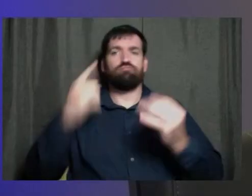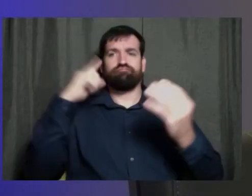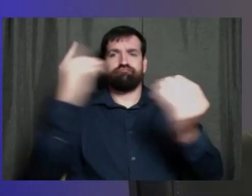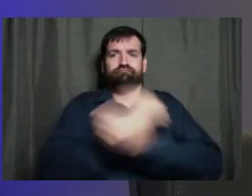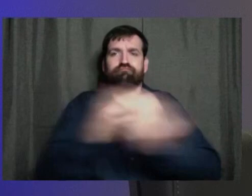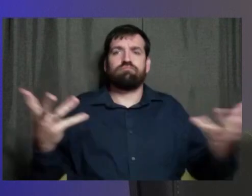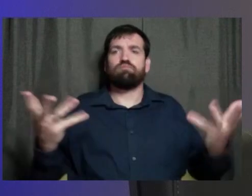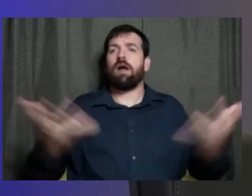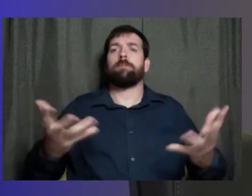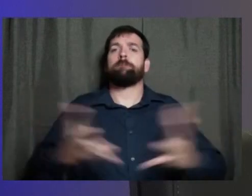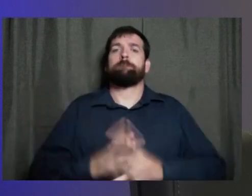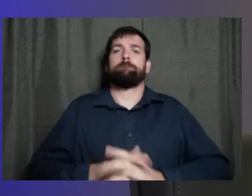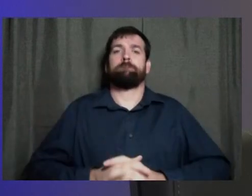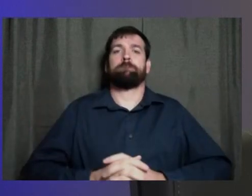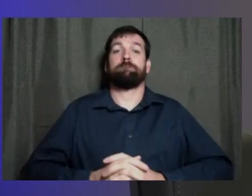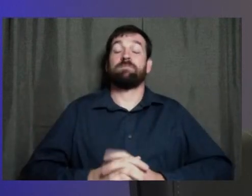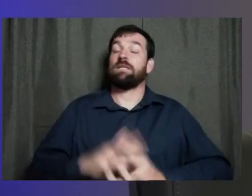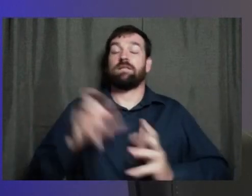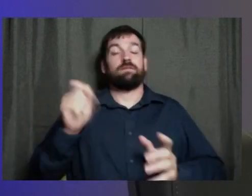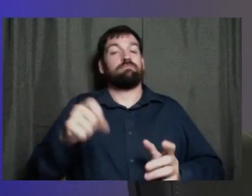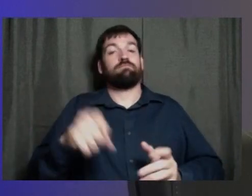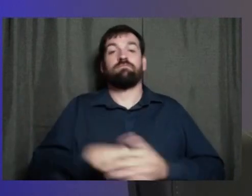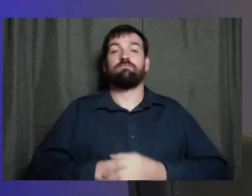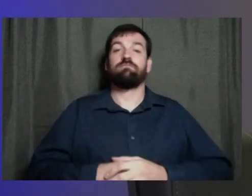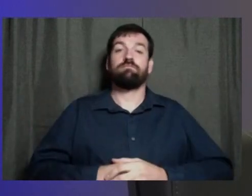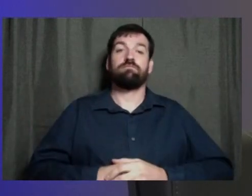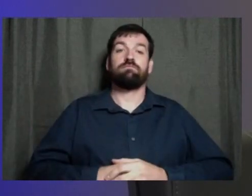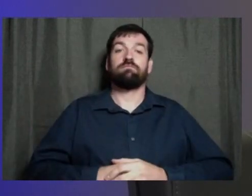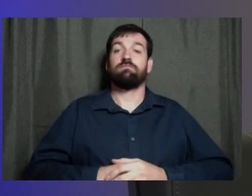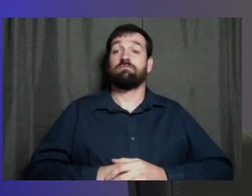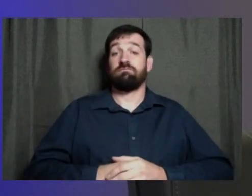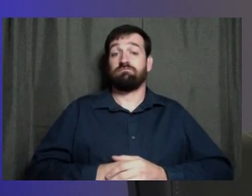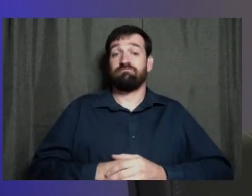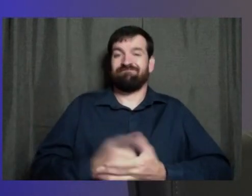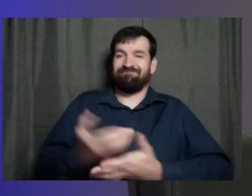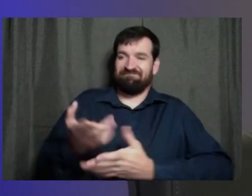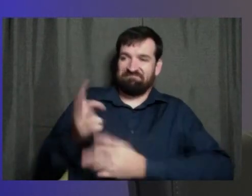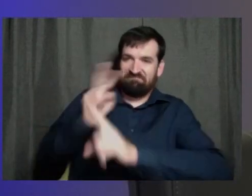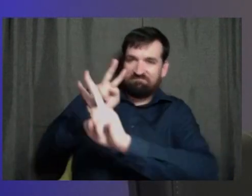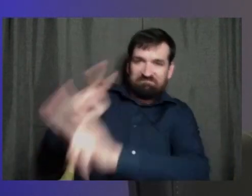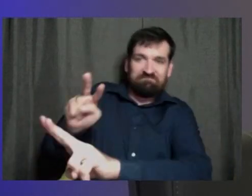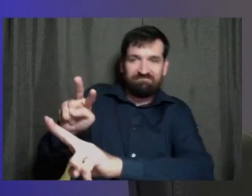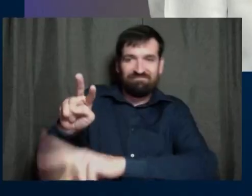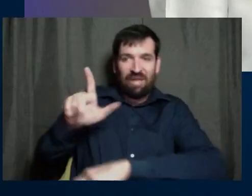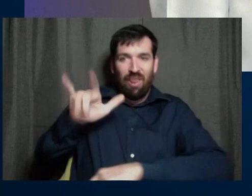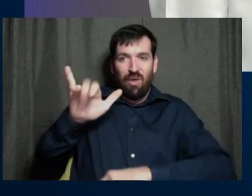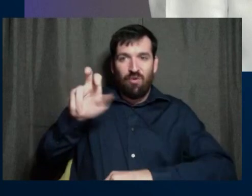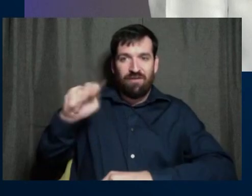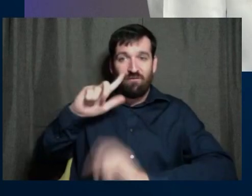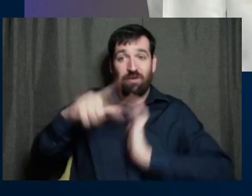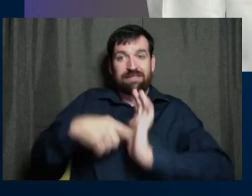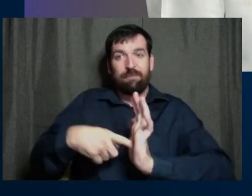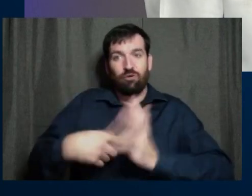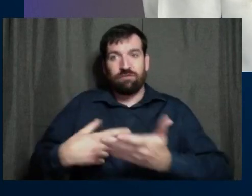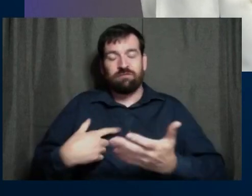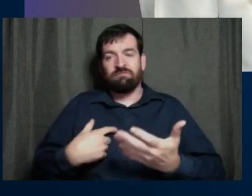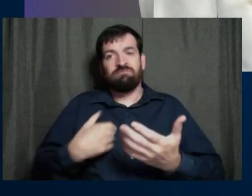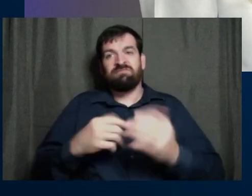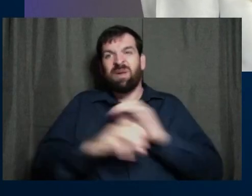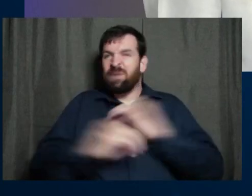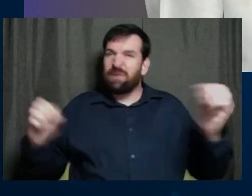with our discussion? Yeah, I think just to use Lauren as your example, to really just be fearless in